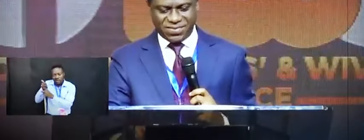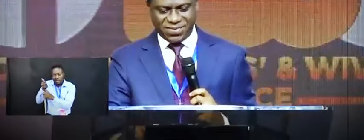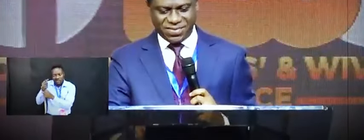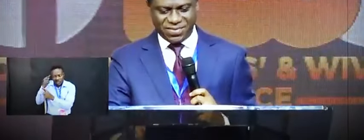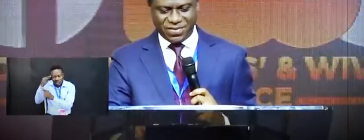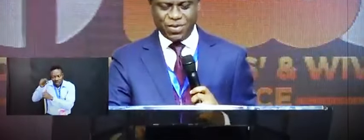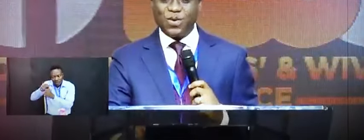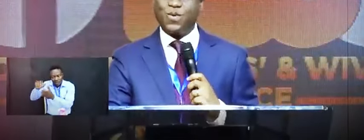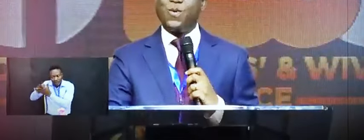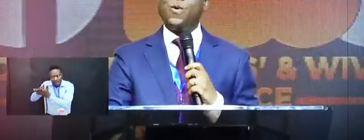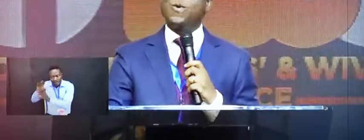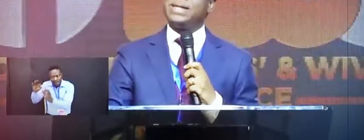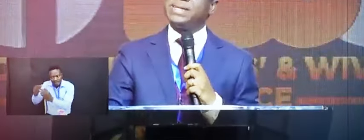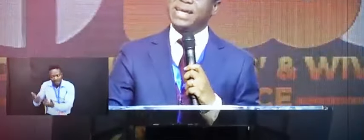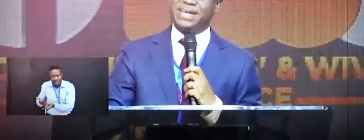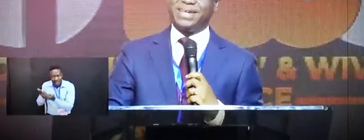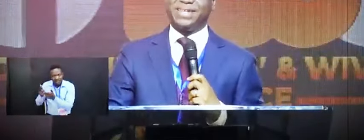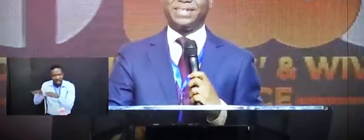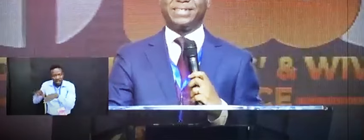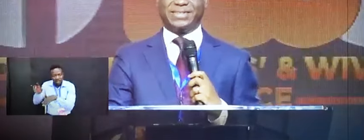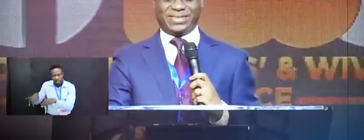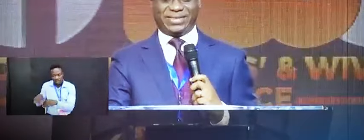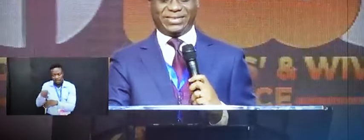life. Who were they?